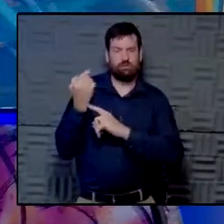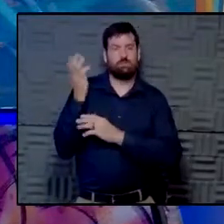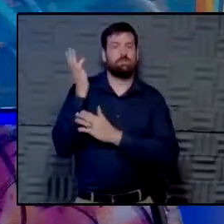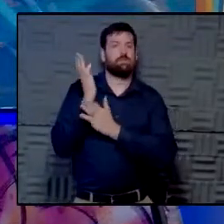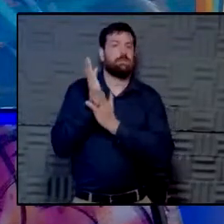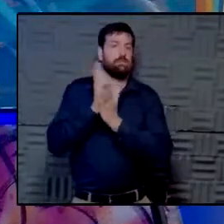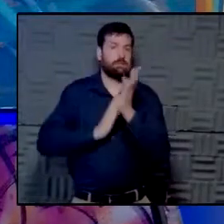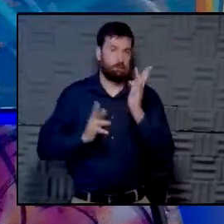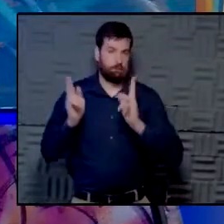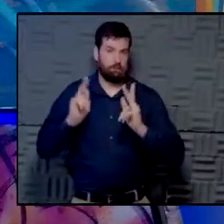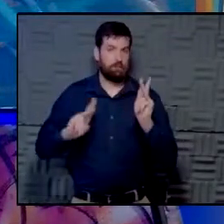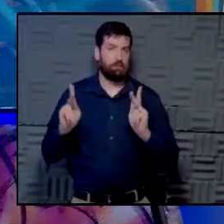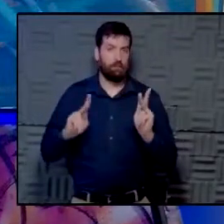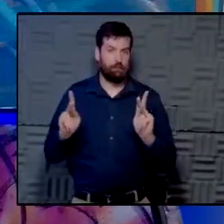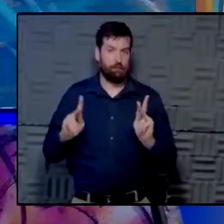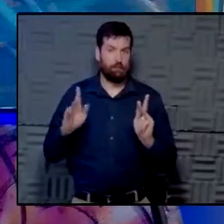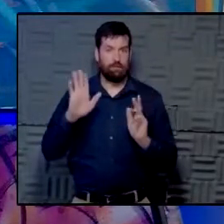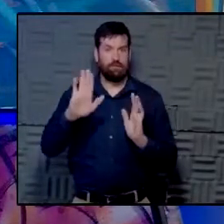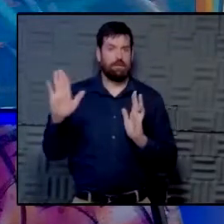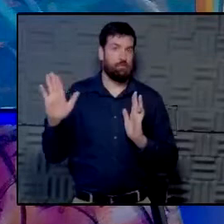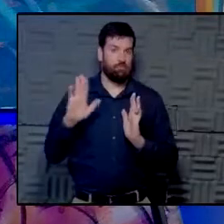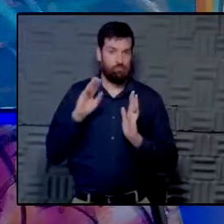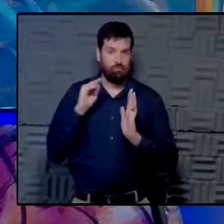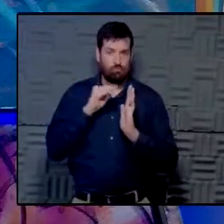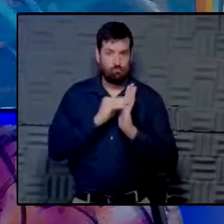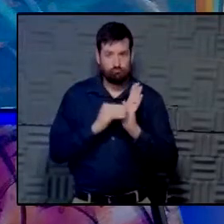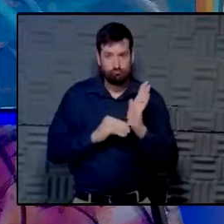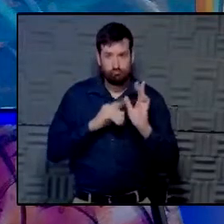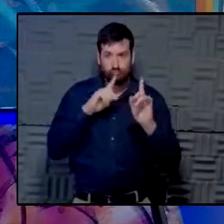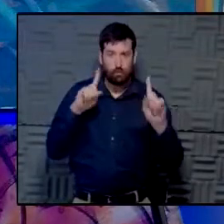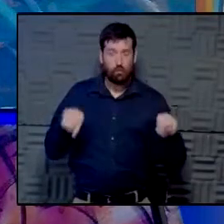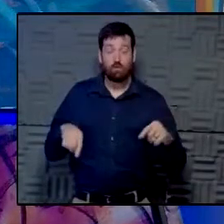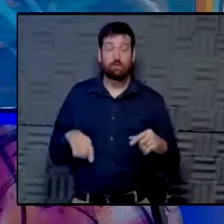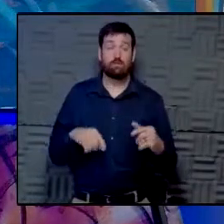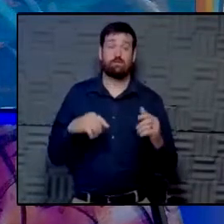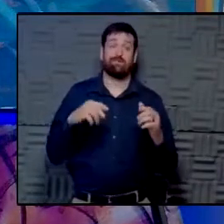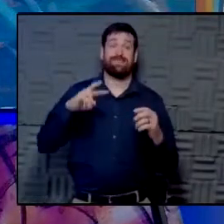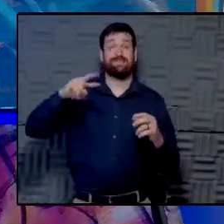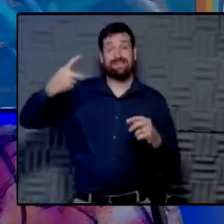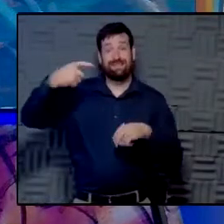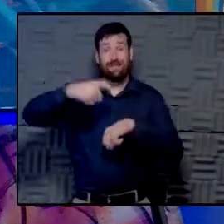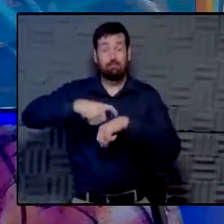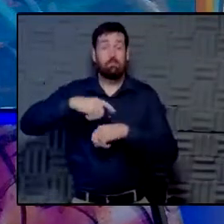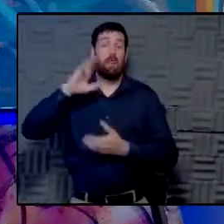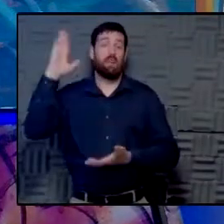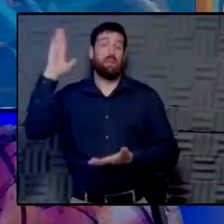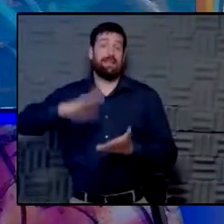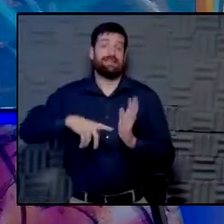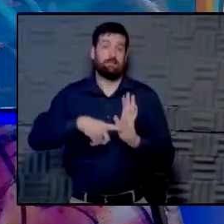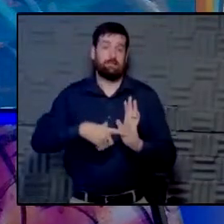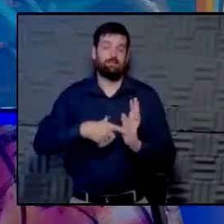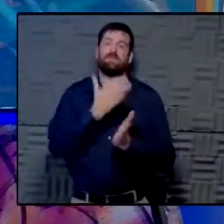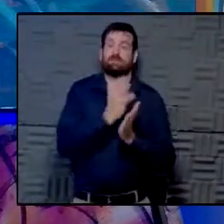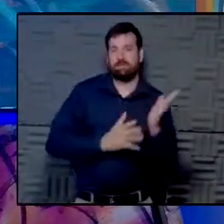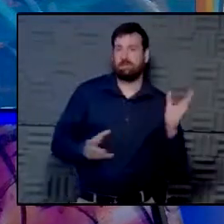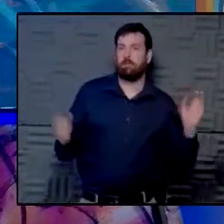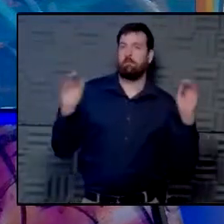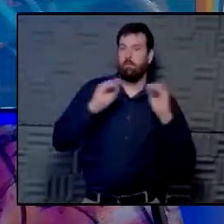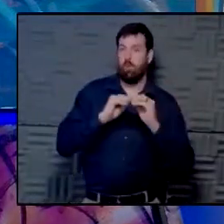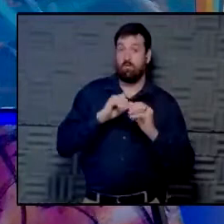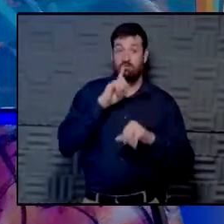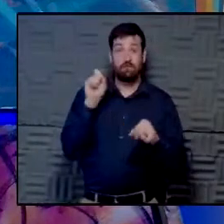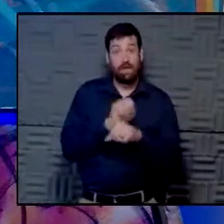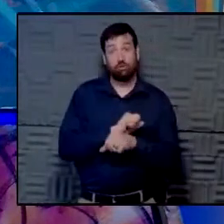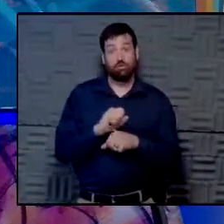people that they had on their reports were less symptomatic and they were doing well, but some people were more symptomatic and actually had to